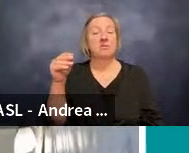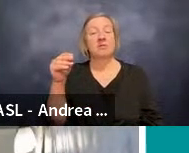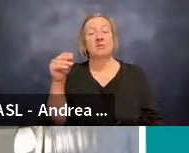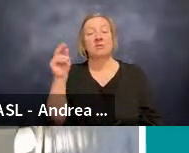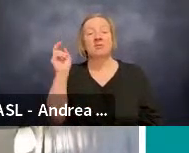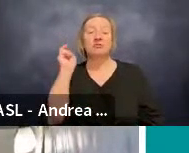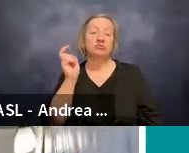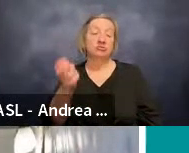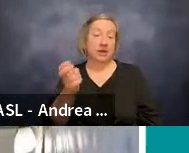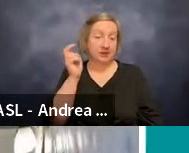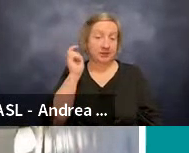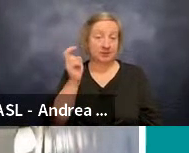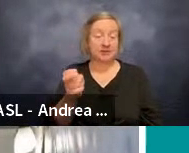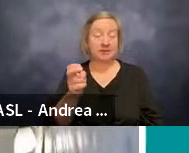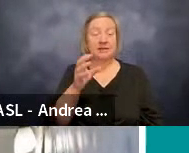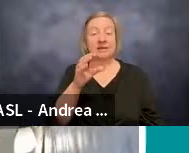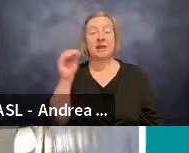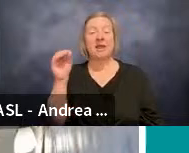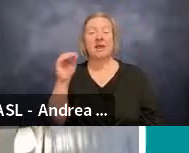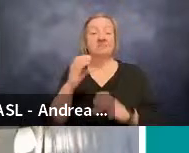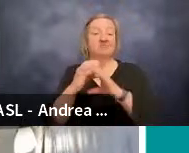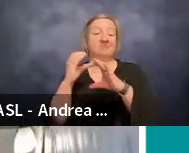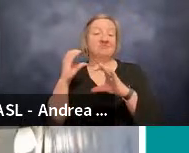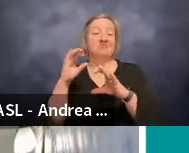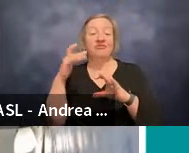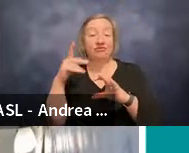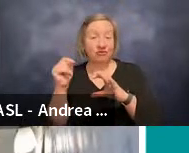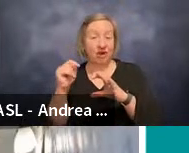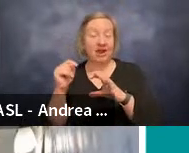transit, as well as freight movements, as well